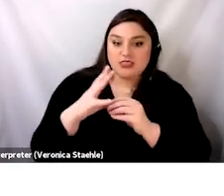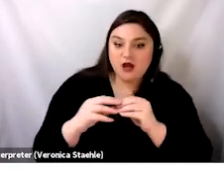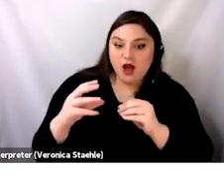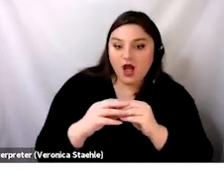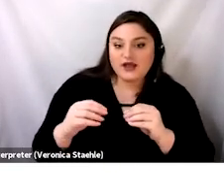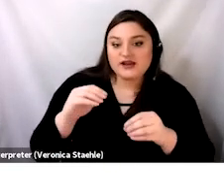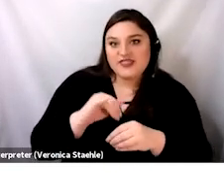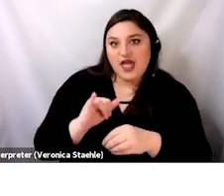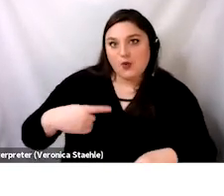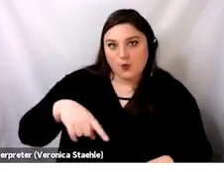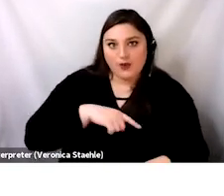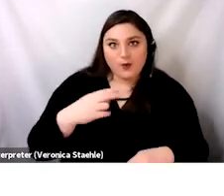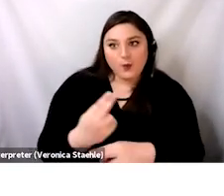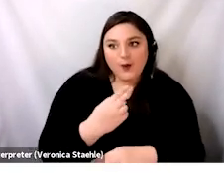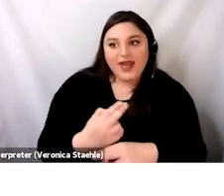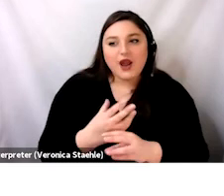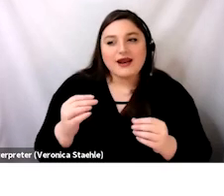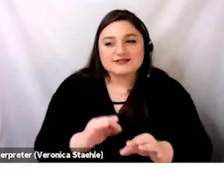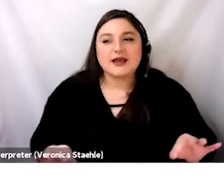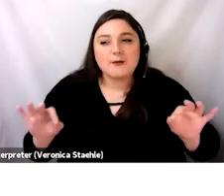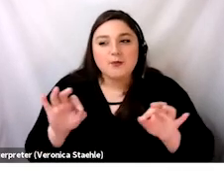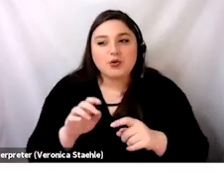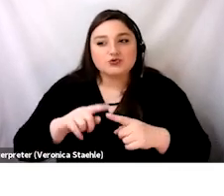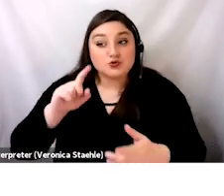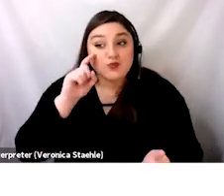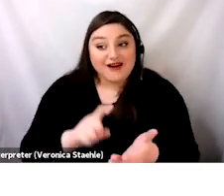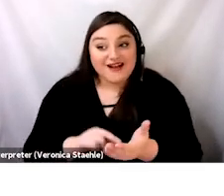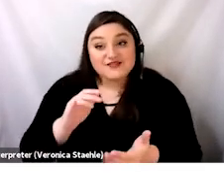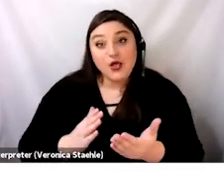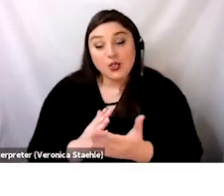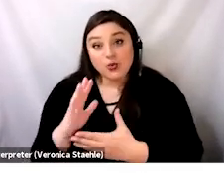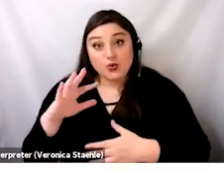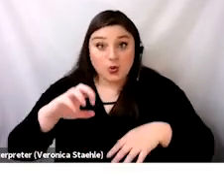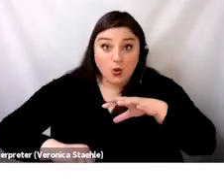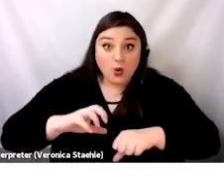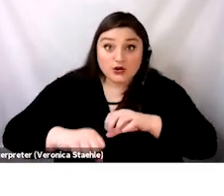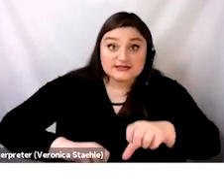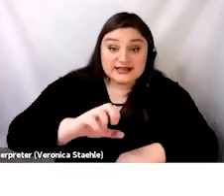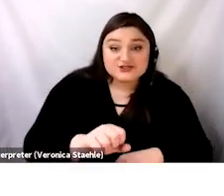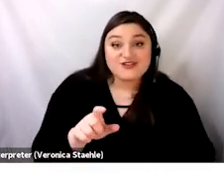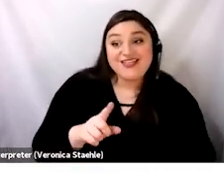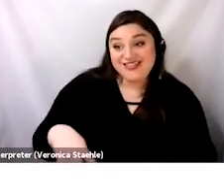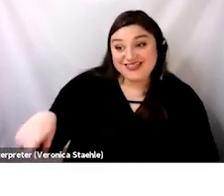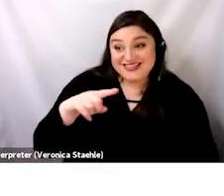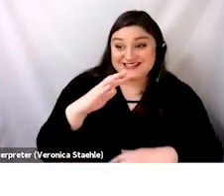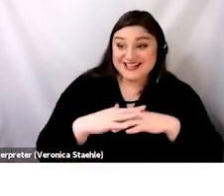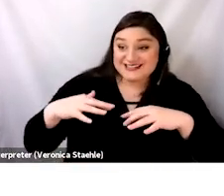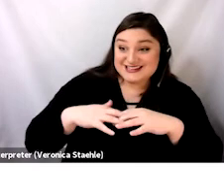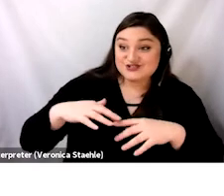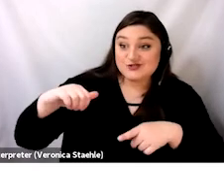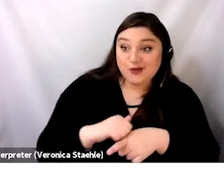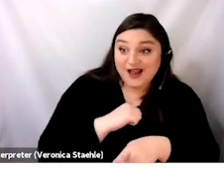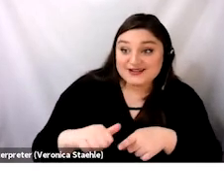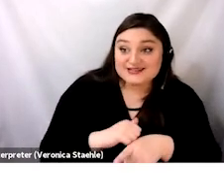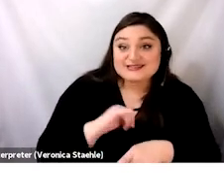we wear, and especially recognizing that through colonialization, these indigenous practices, these Indian